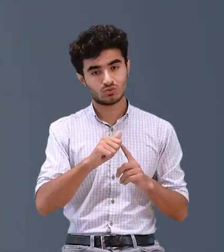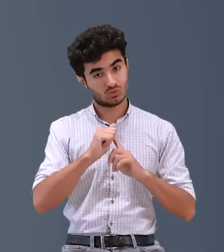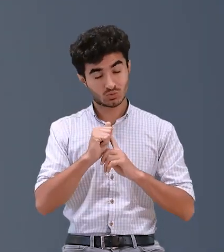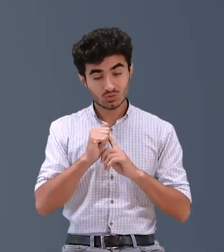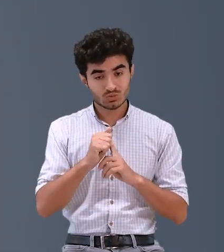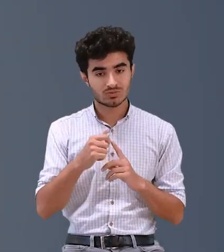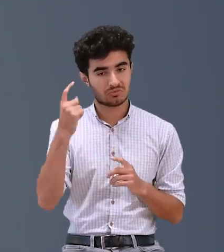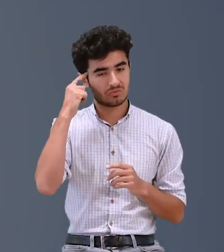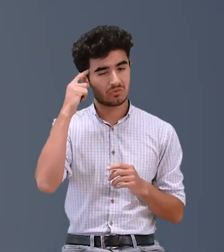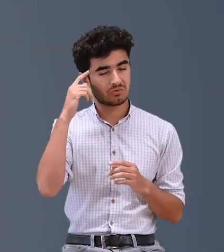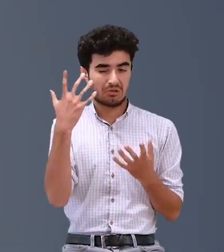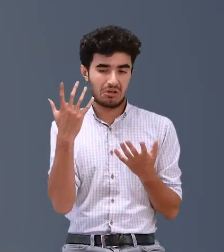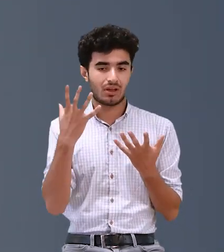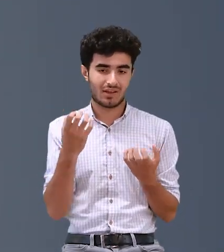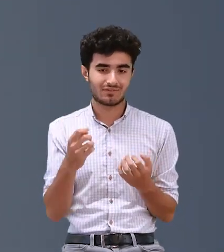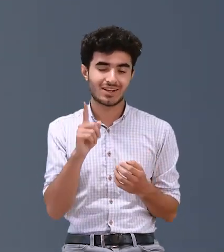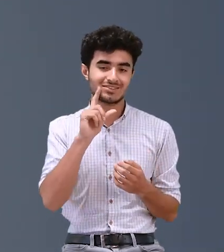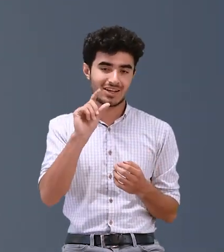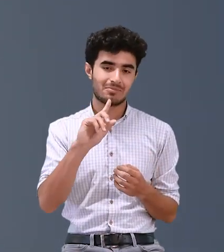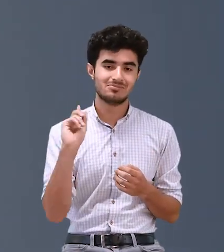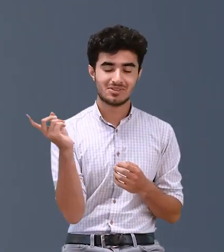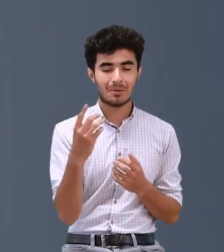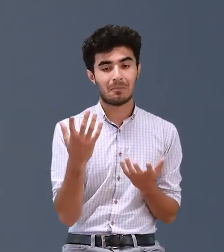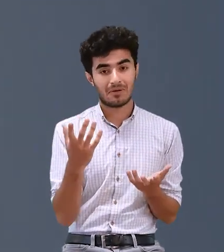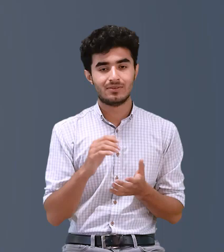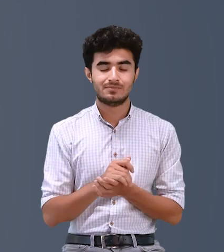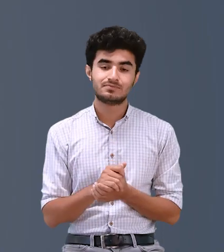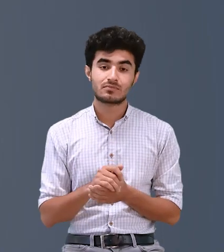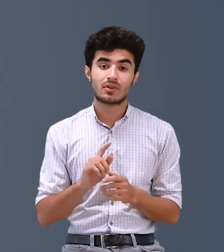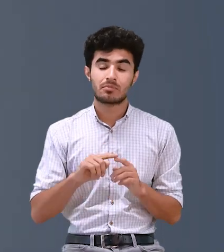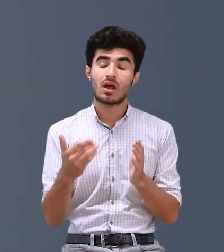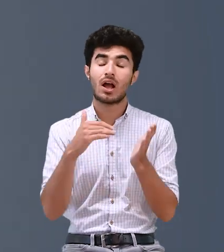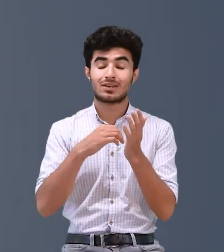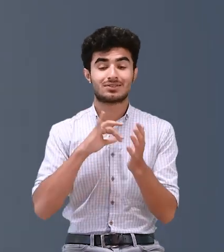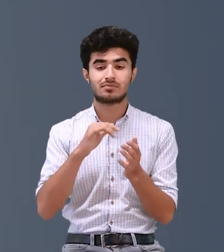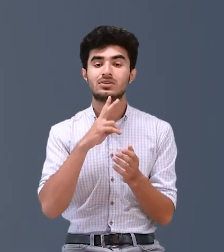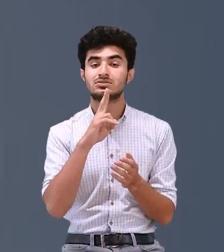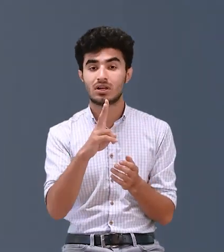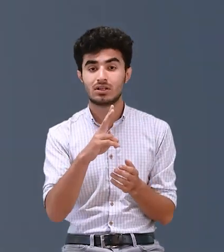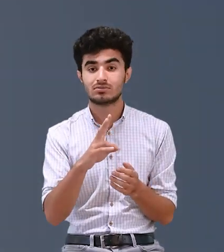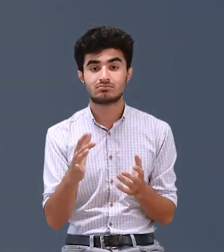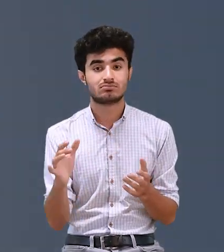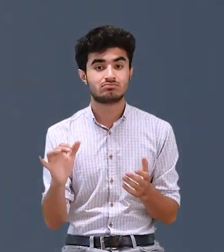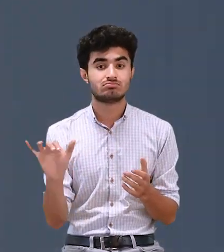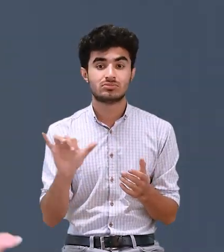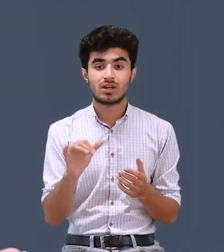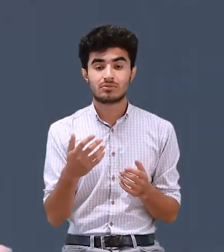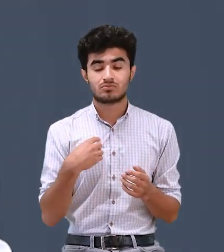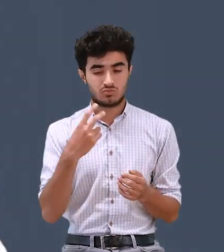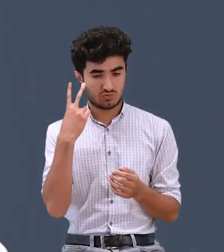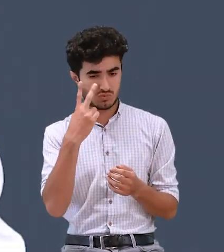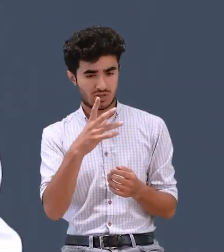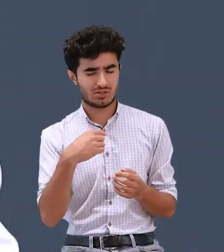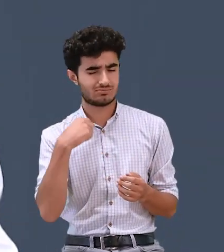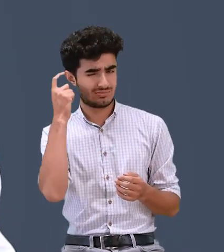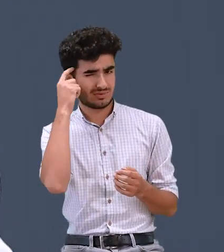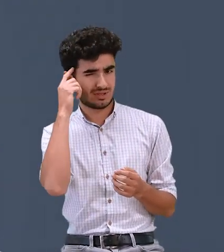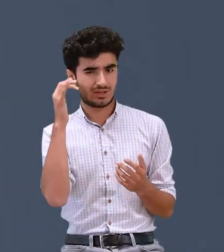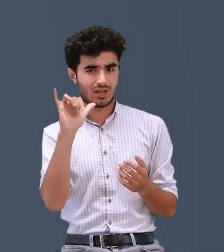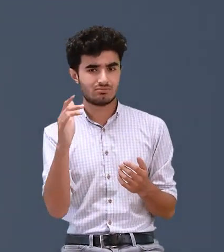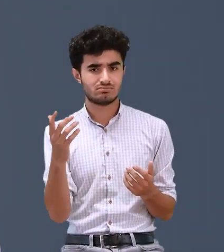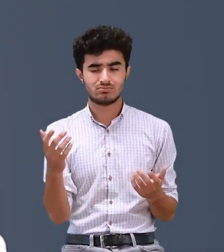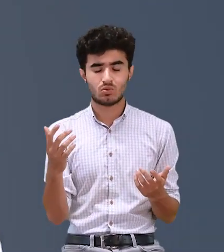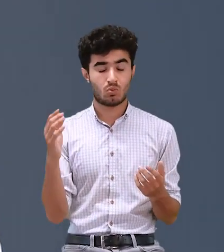that or to feel attracted to that, we actually give into it ourselves. And so, again, like I said, it tunes